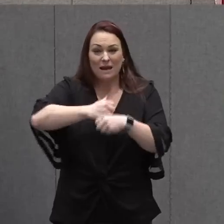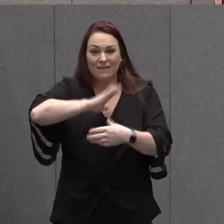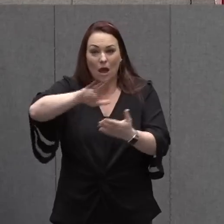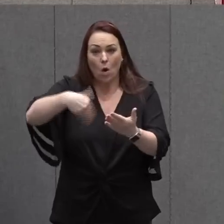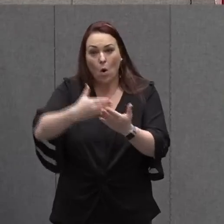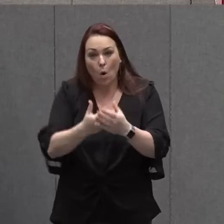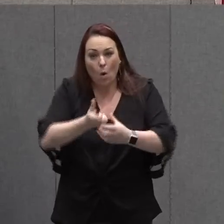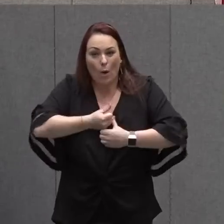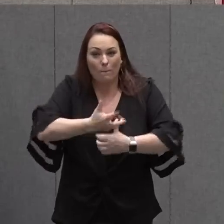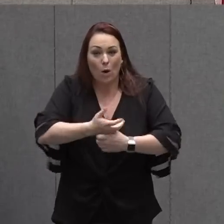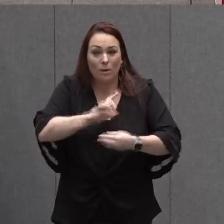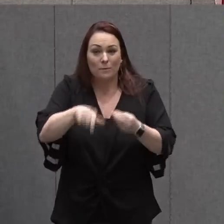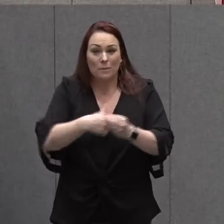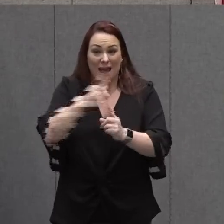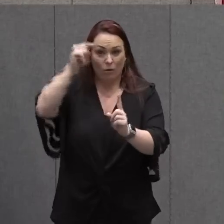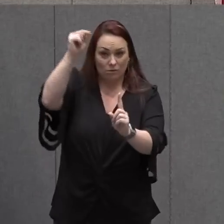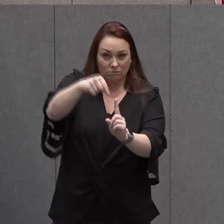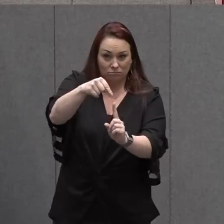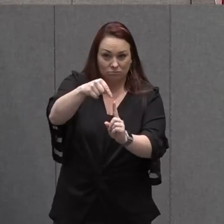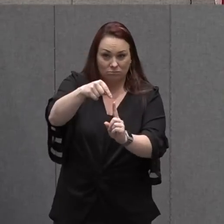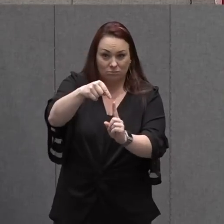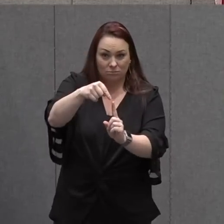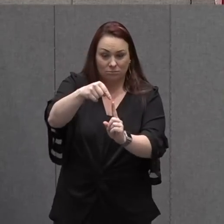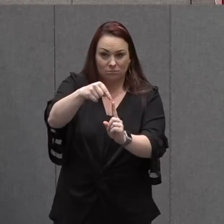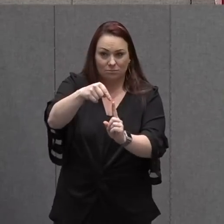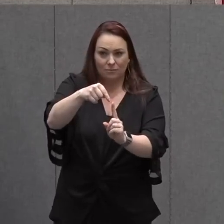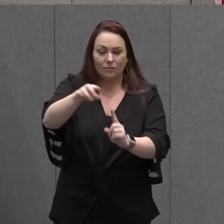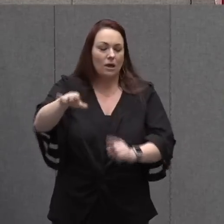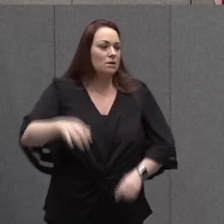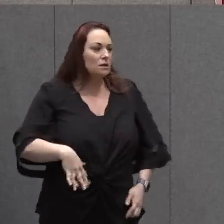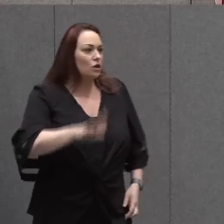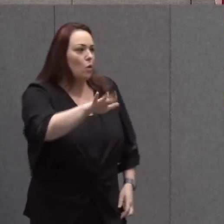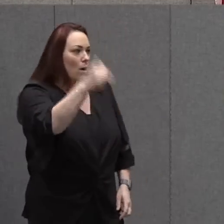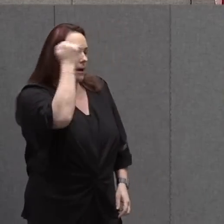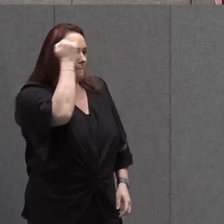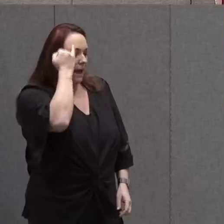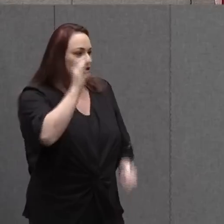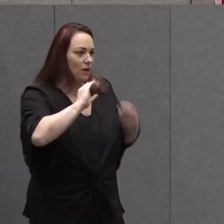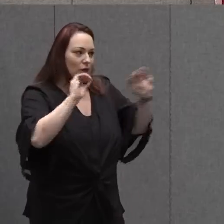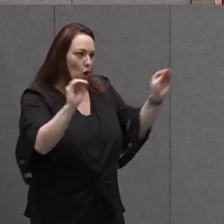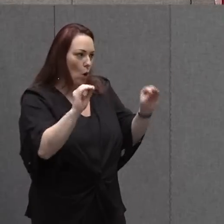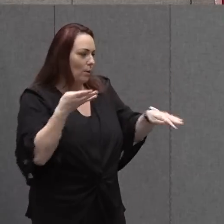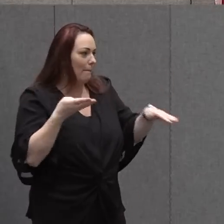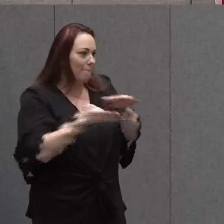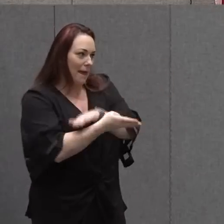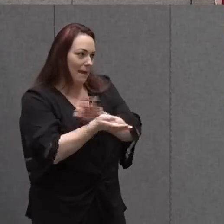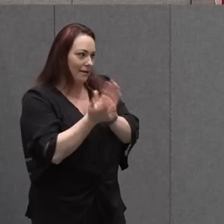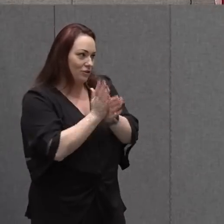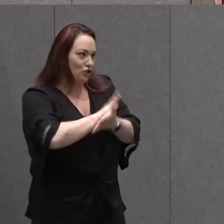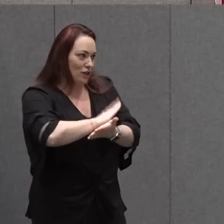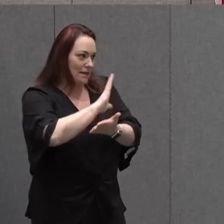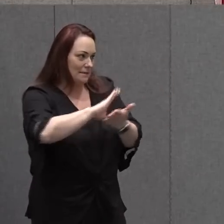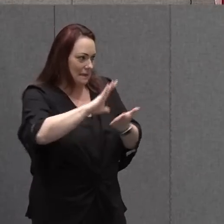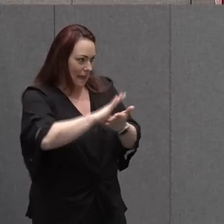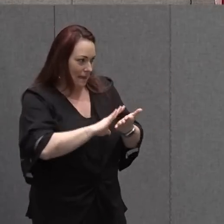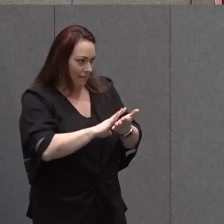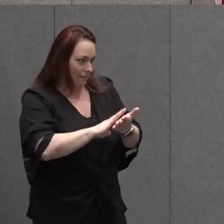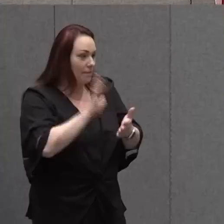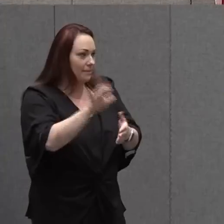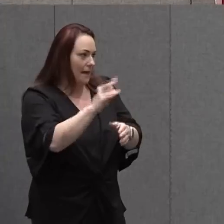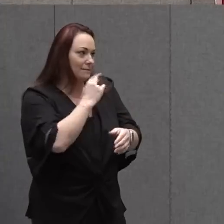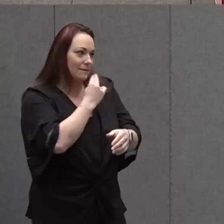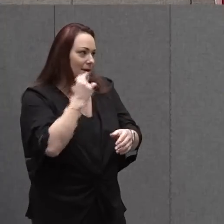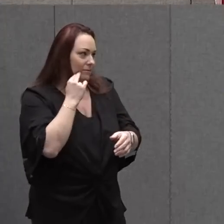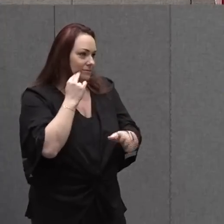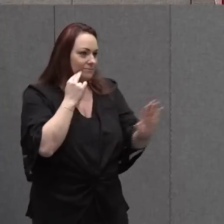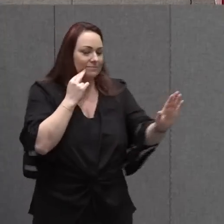noun. So that imaginary no-bake cheesecake that's a noun, right? My